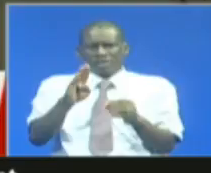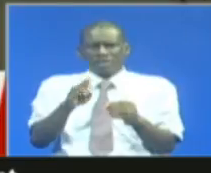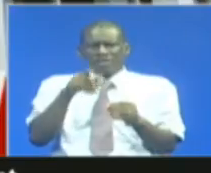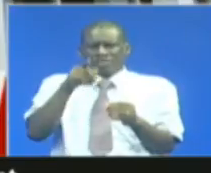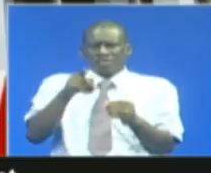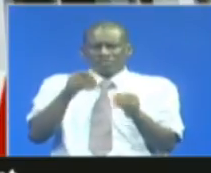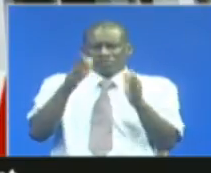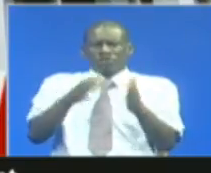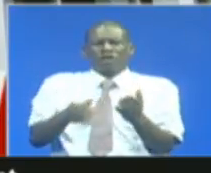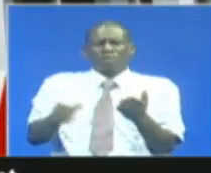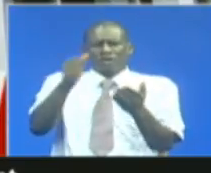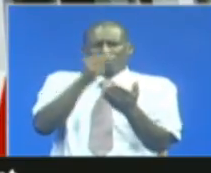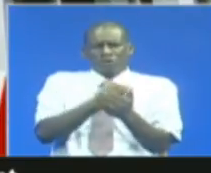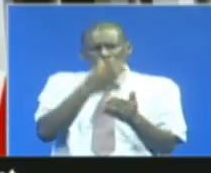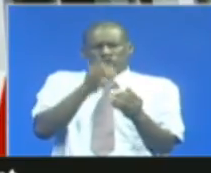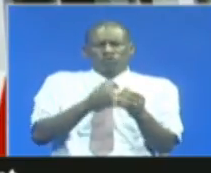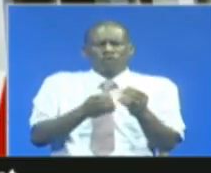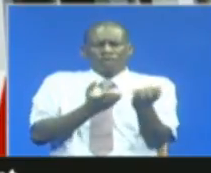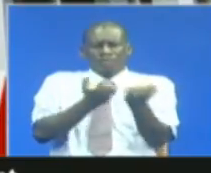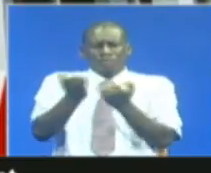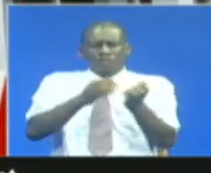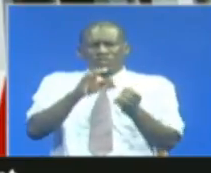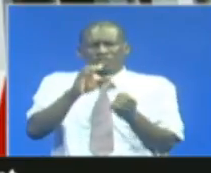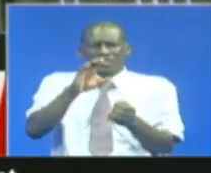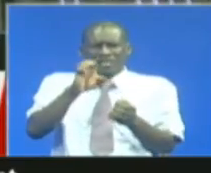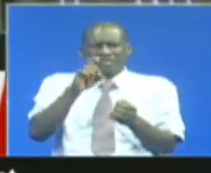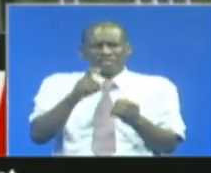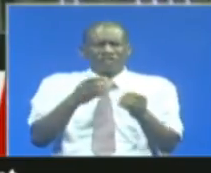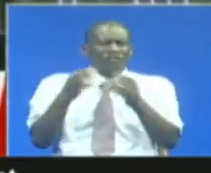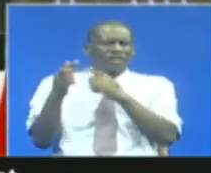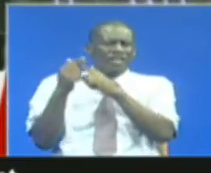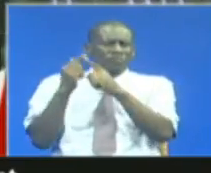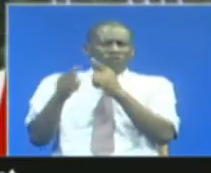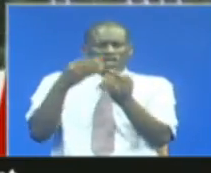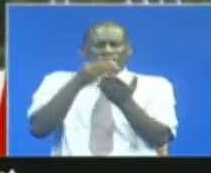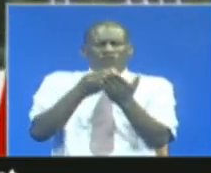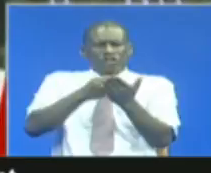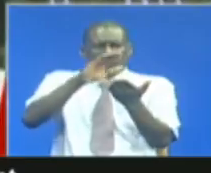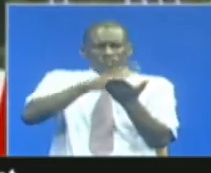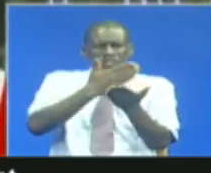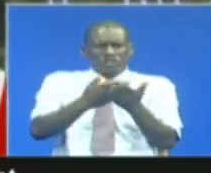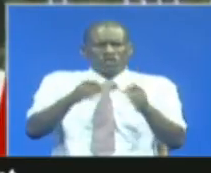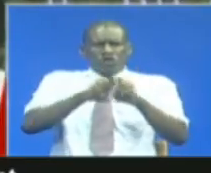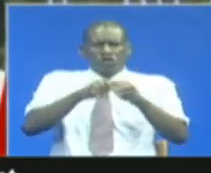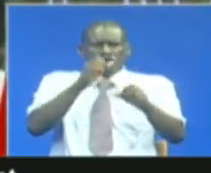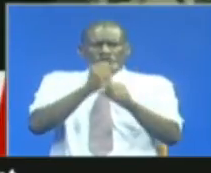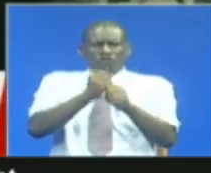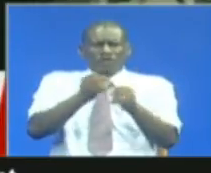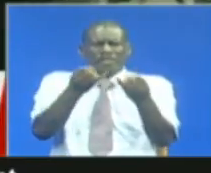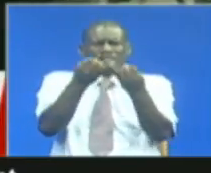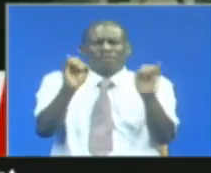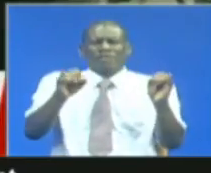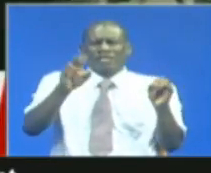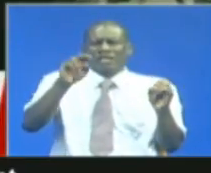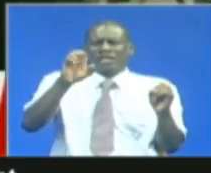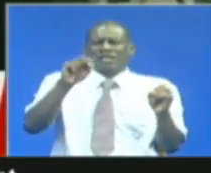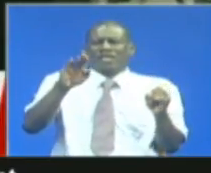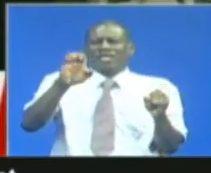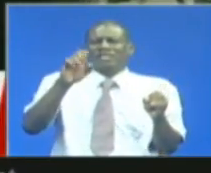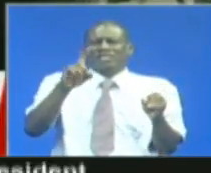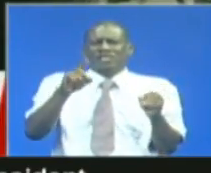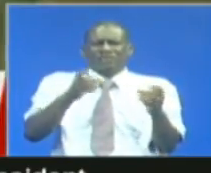appointed due to his extensive business and executive experience in the financial sector. He has served as an independent non-executive director at